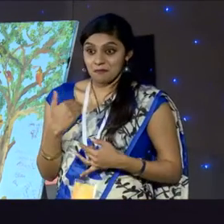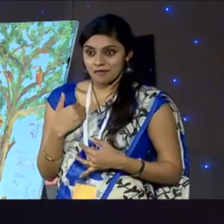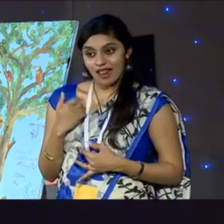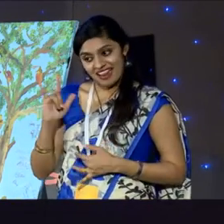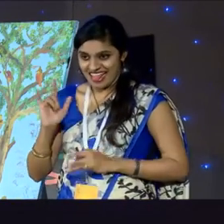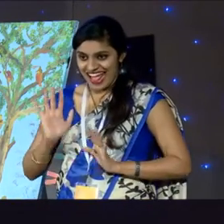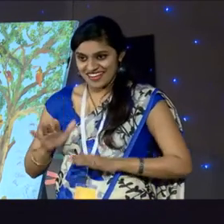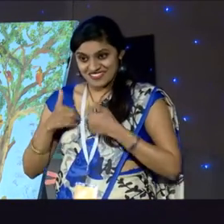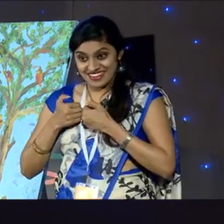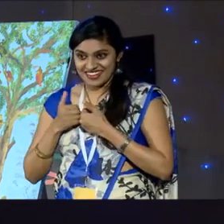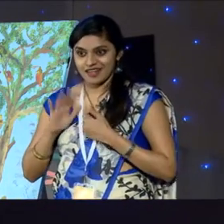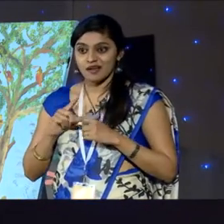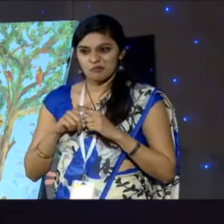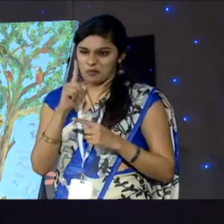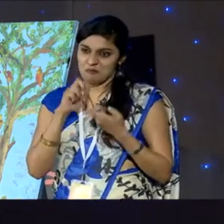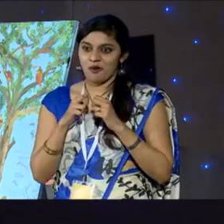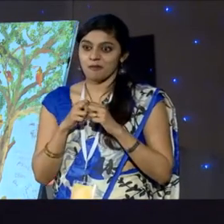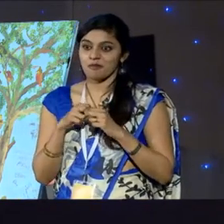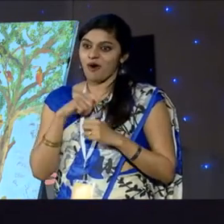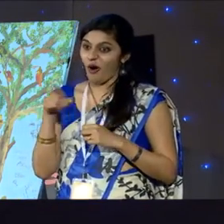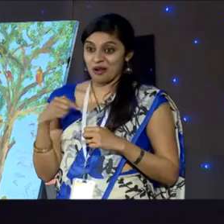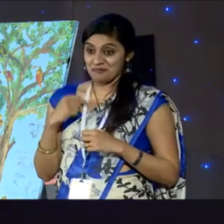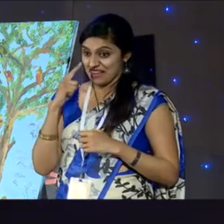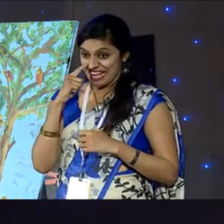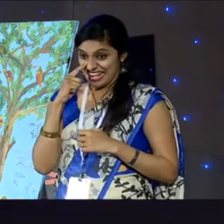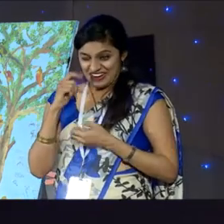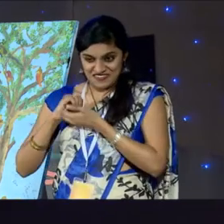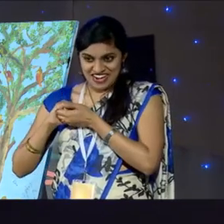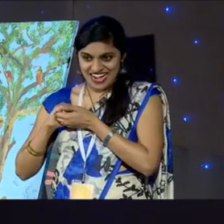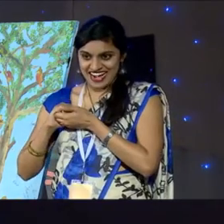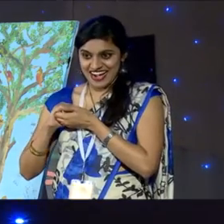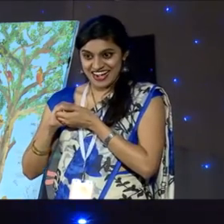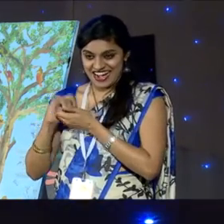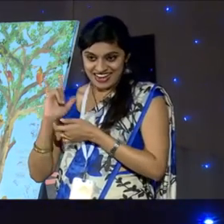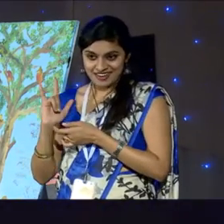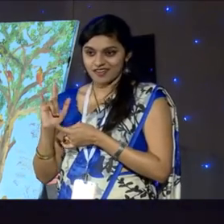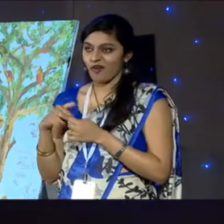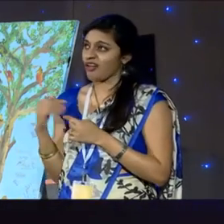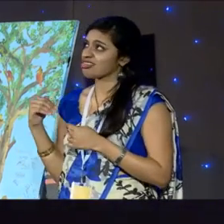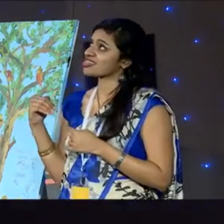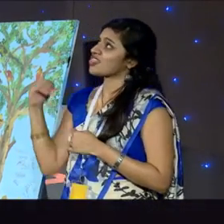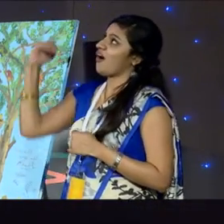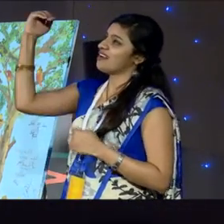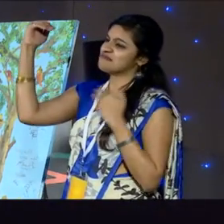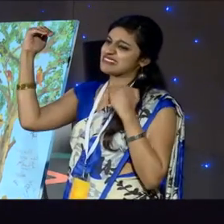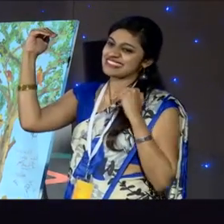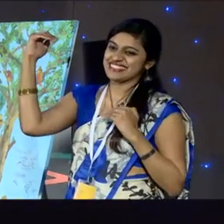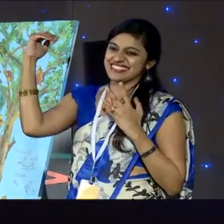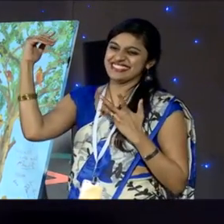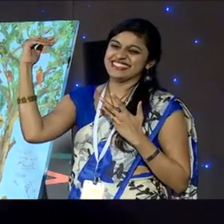5. But otherwise, I don't remember any other physical challenge as